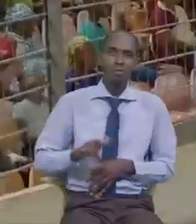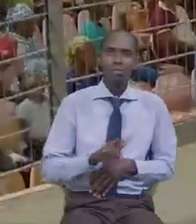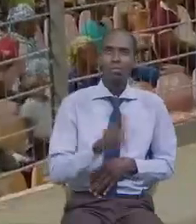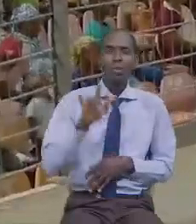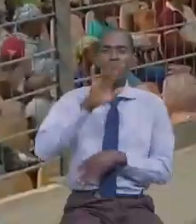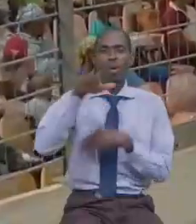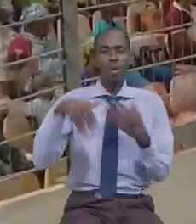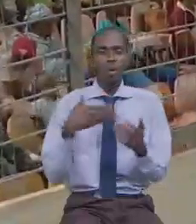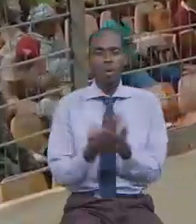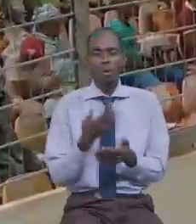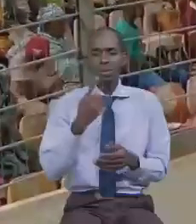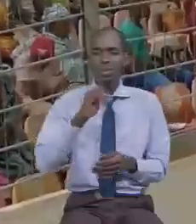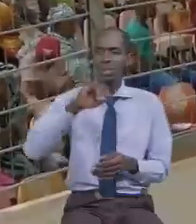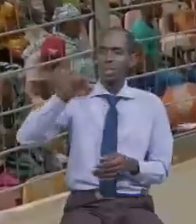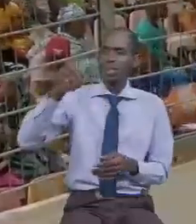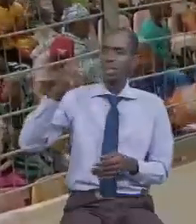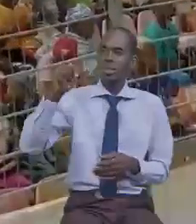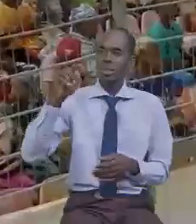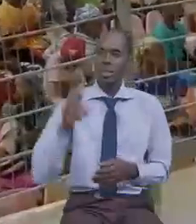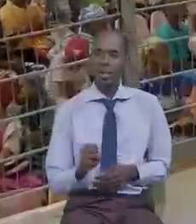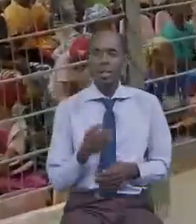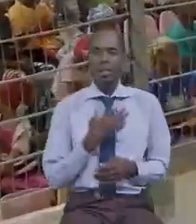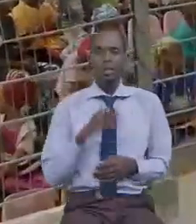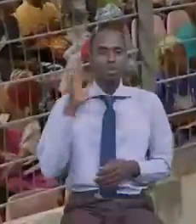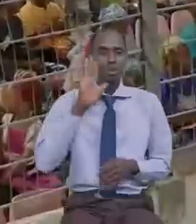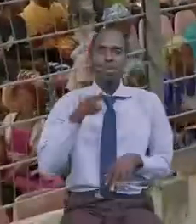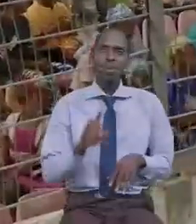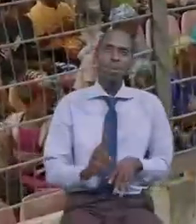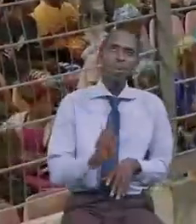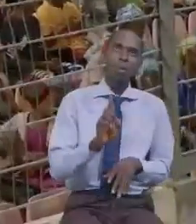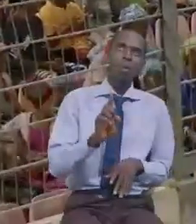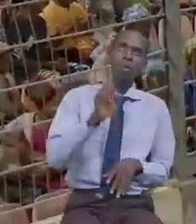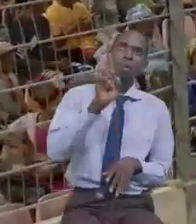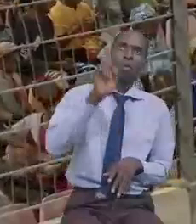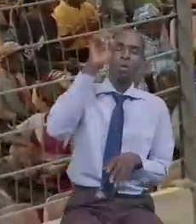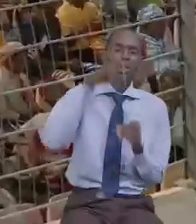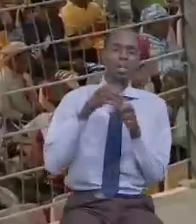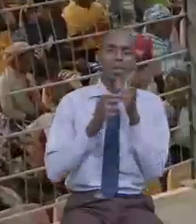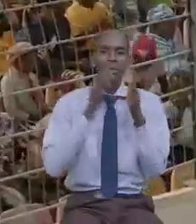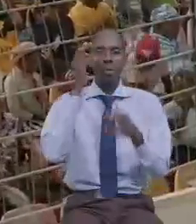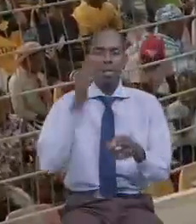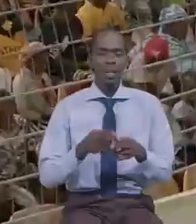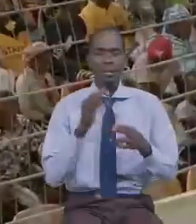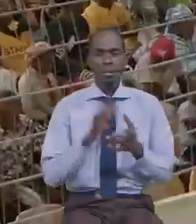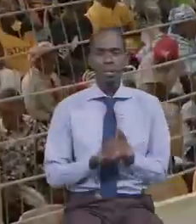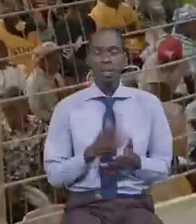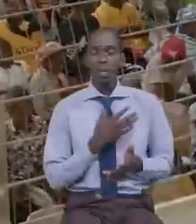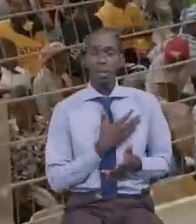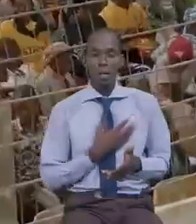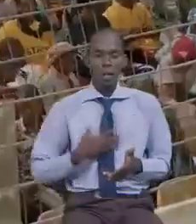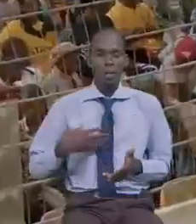Concorde now. And you'll be going up and up and up in Jesus' name. And